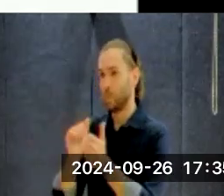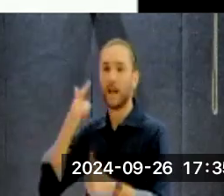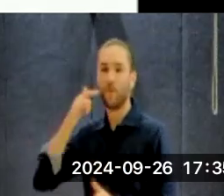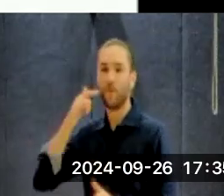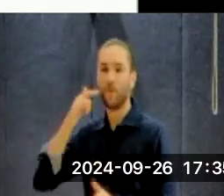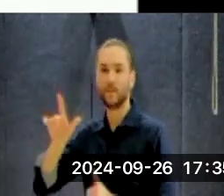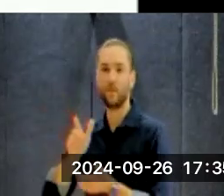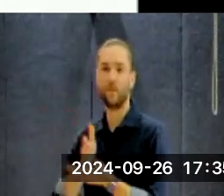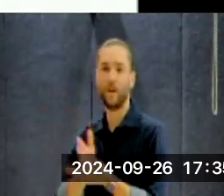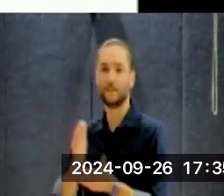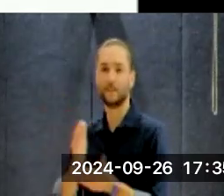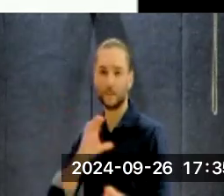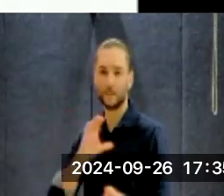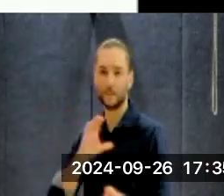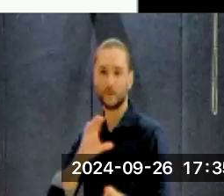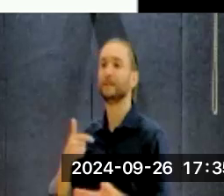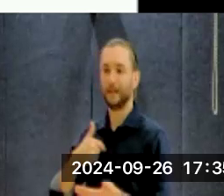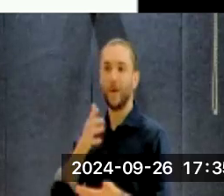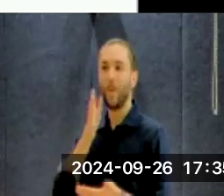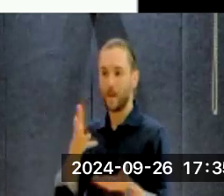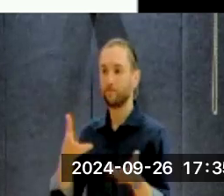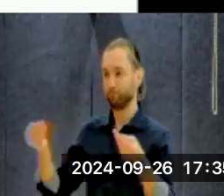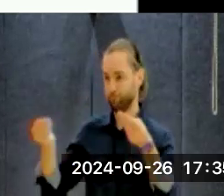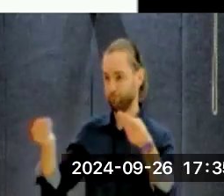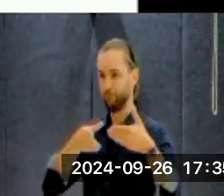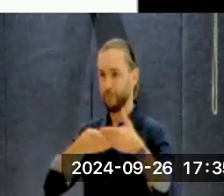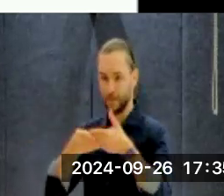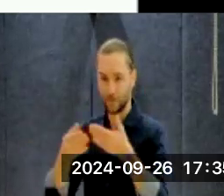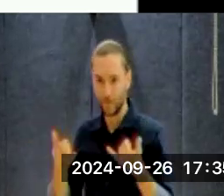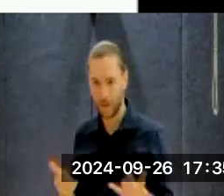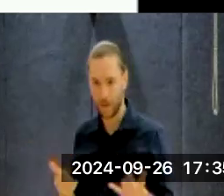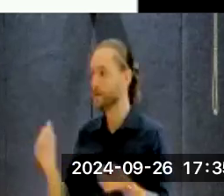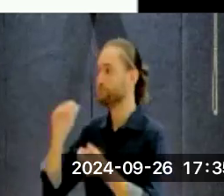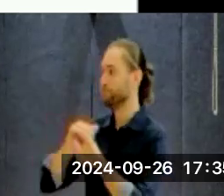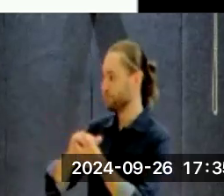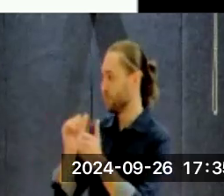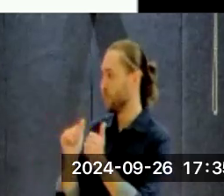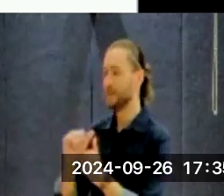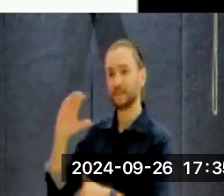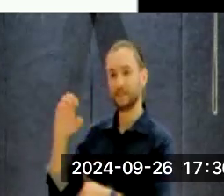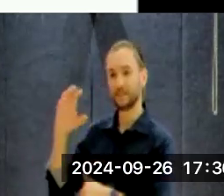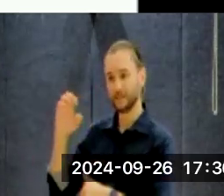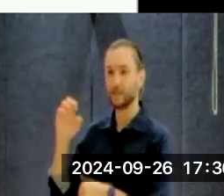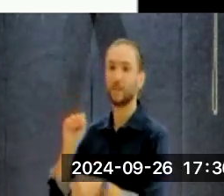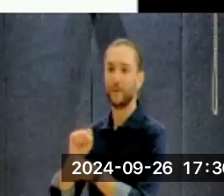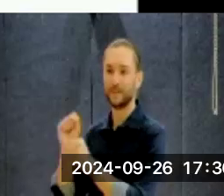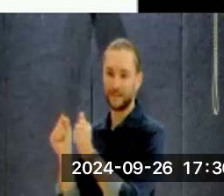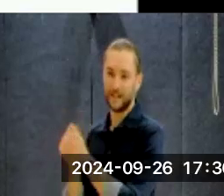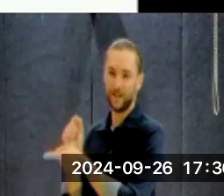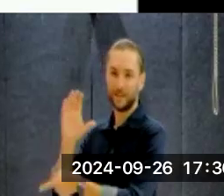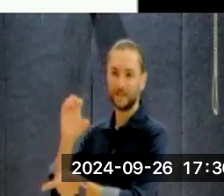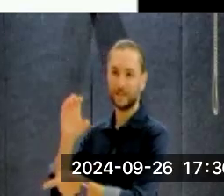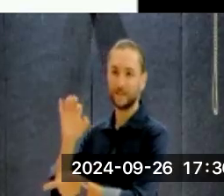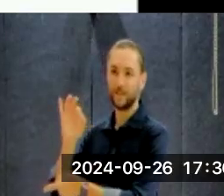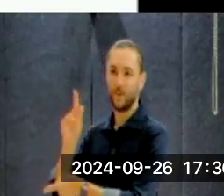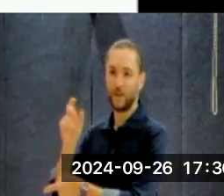will be moderating today as well with my commissioner, Cece, who's seated right here next to me, Cece Filer.